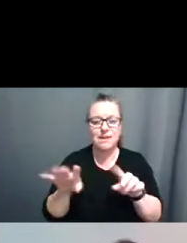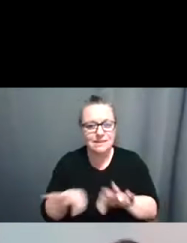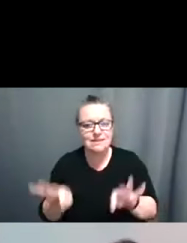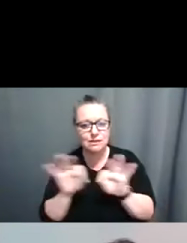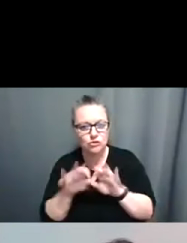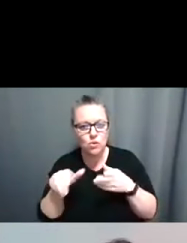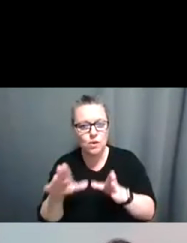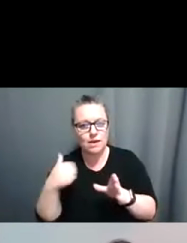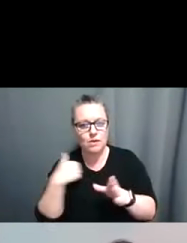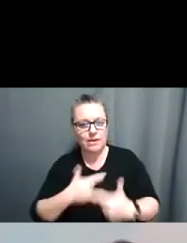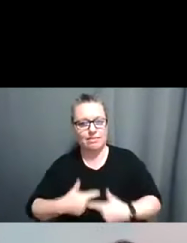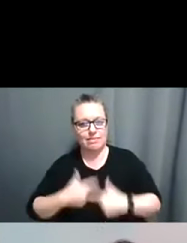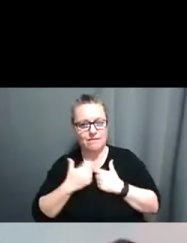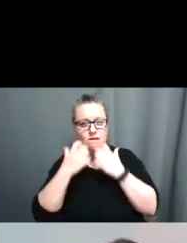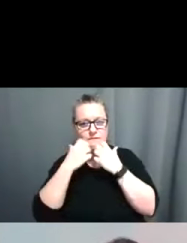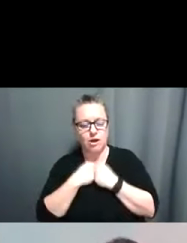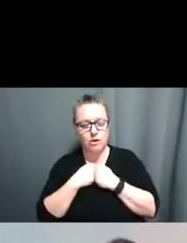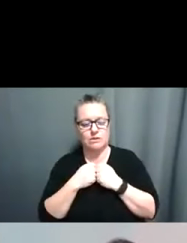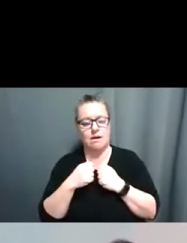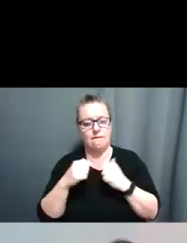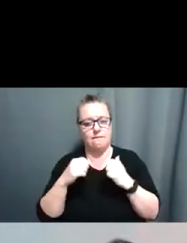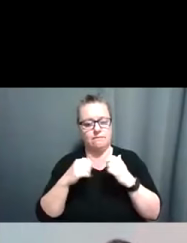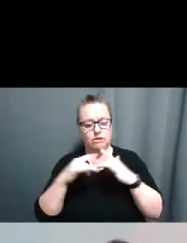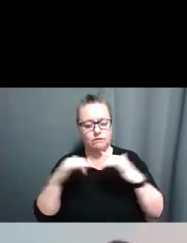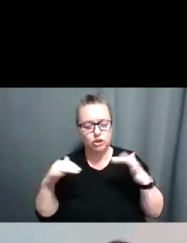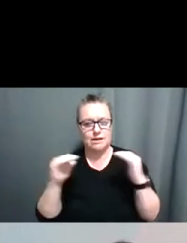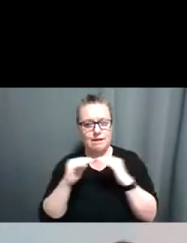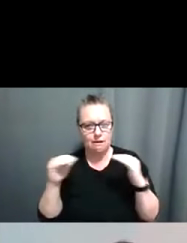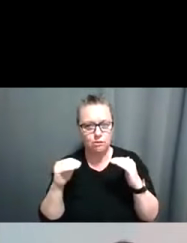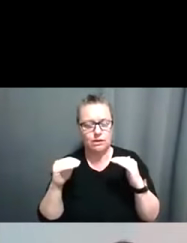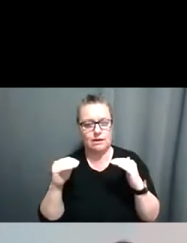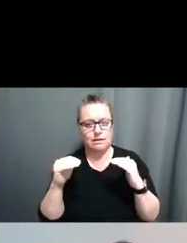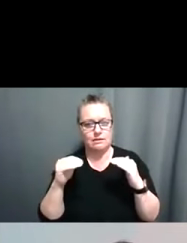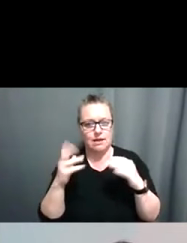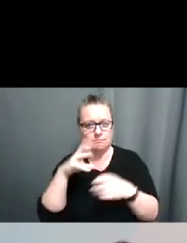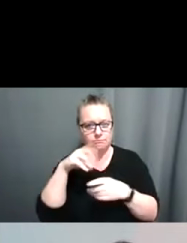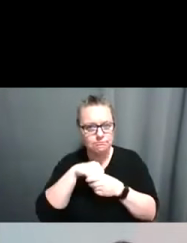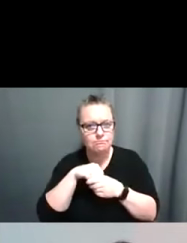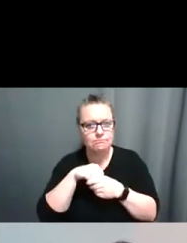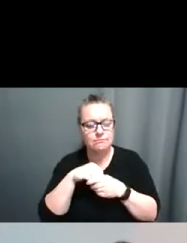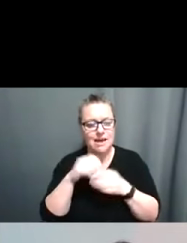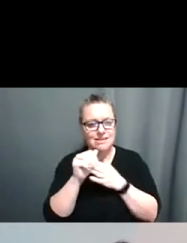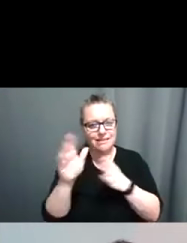values of diversity, equity, and inclusion every day as leaders in Washington state government.